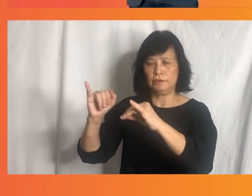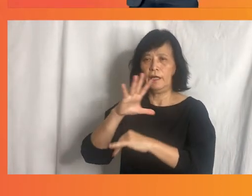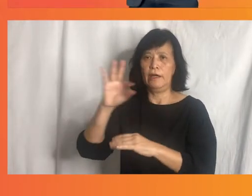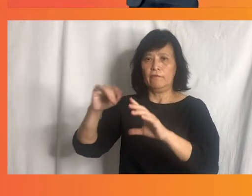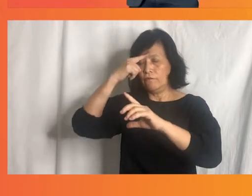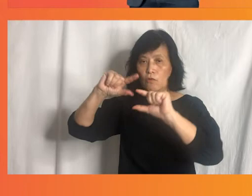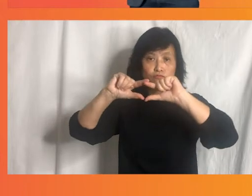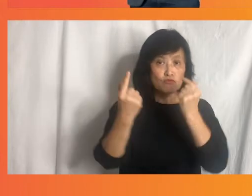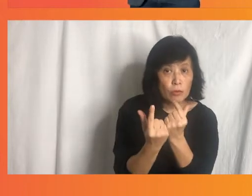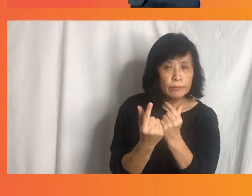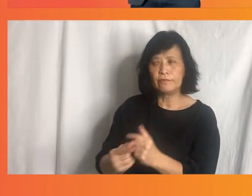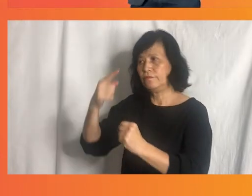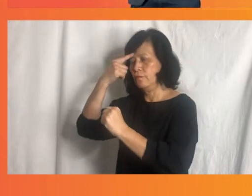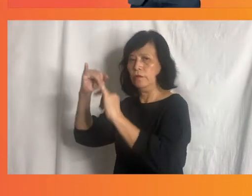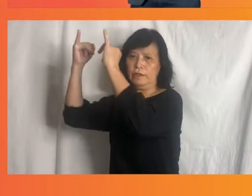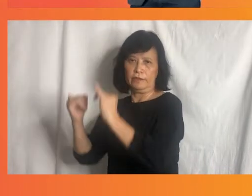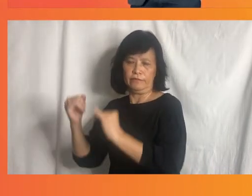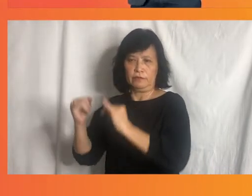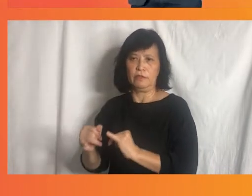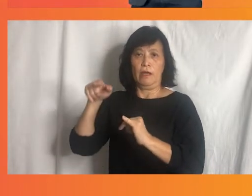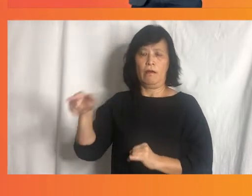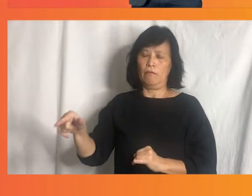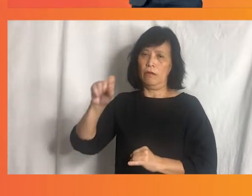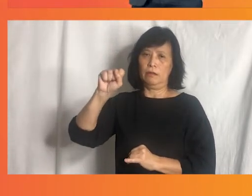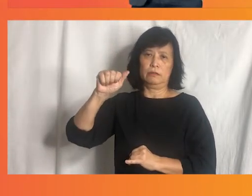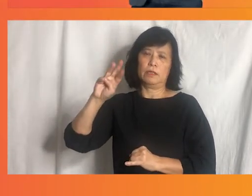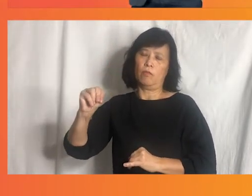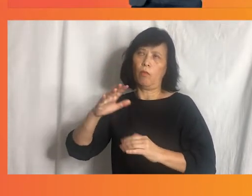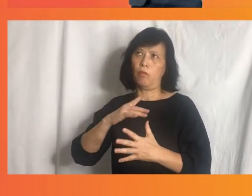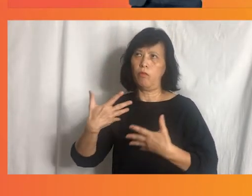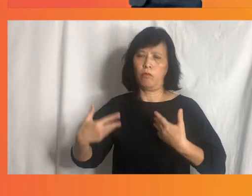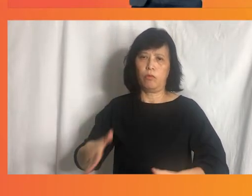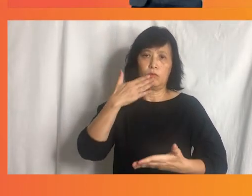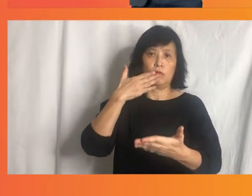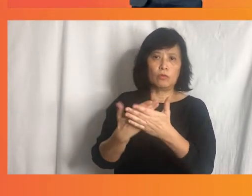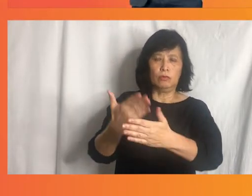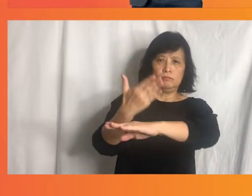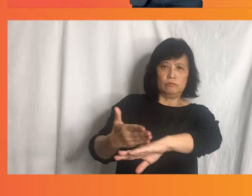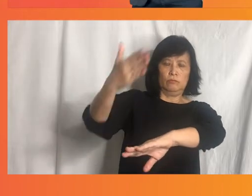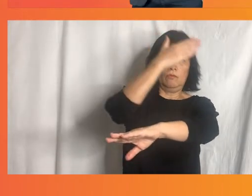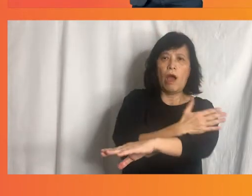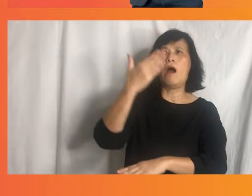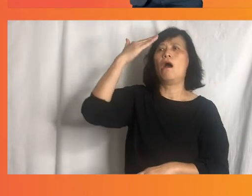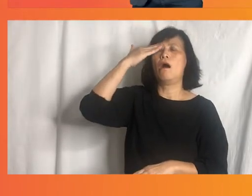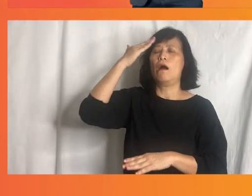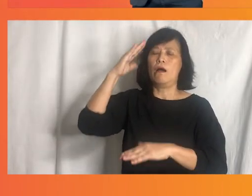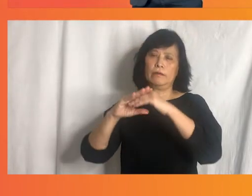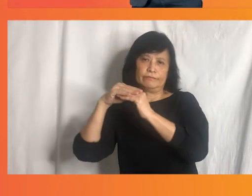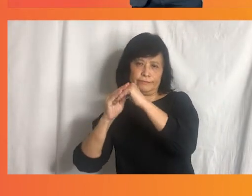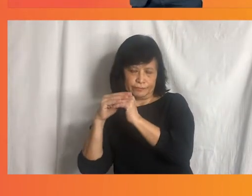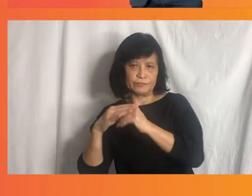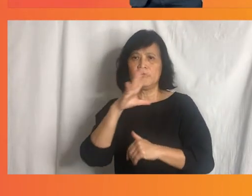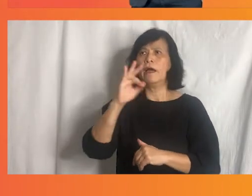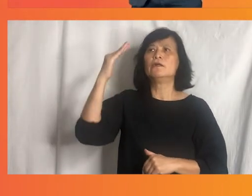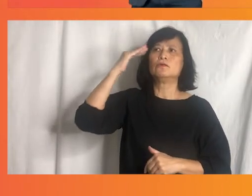exercise environments. He has made huge progress and now requires minimal adaptation in teaching methods, and is now able to understand